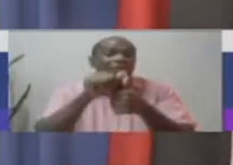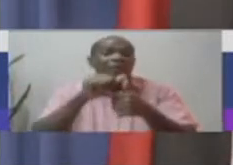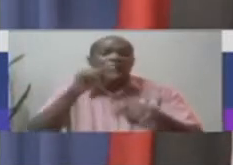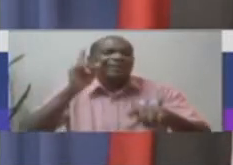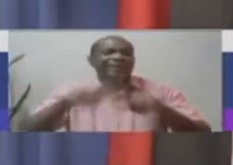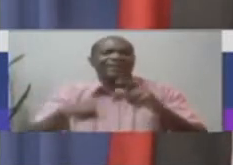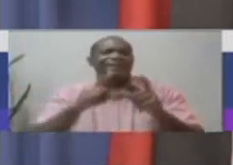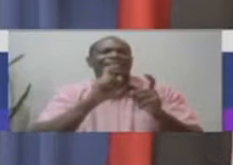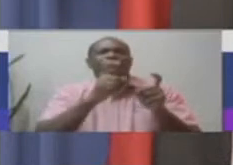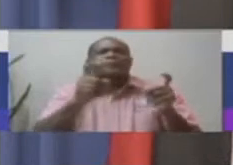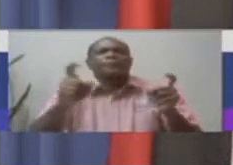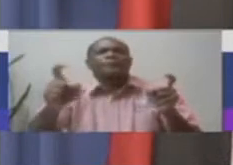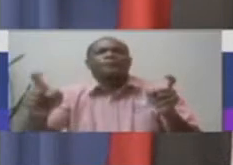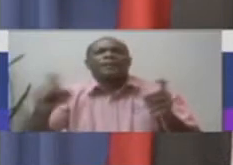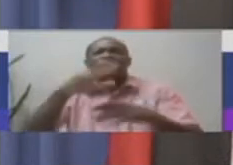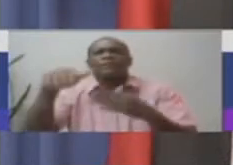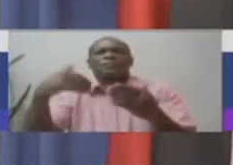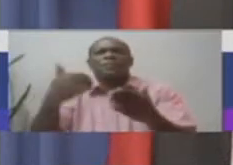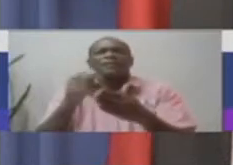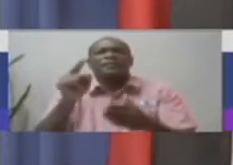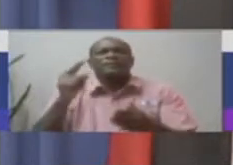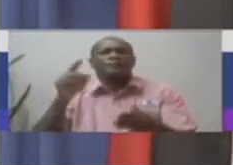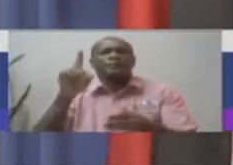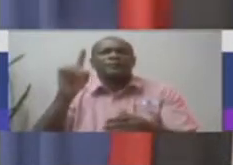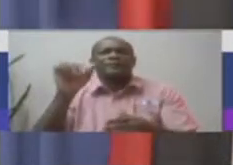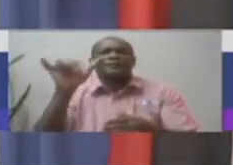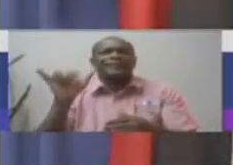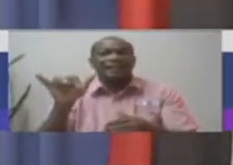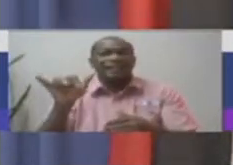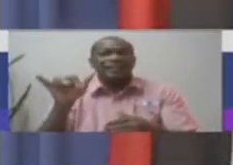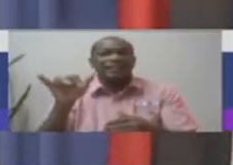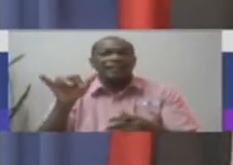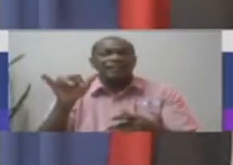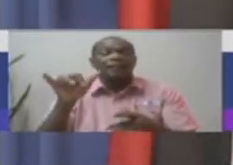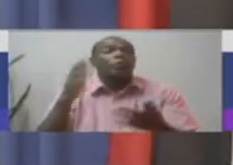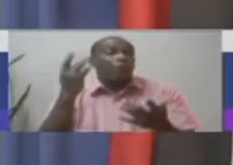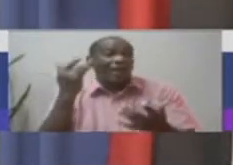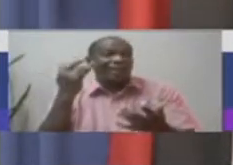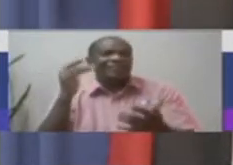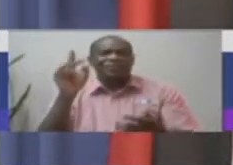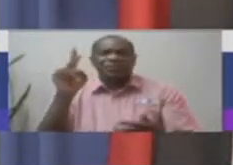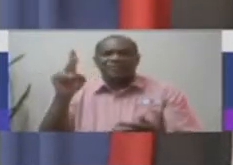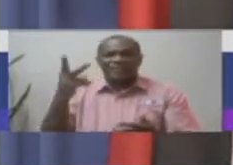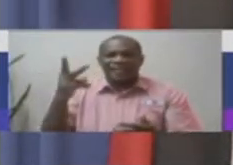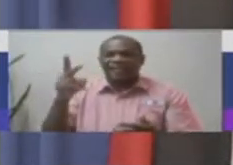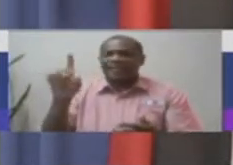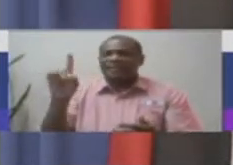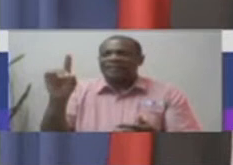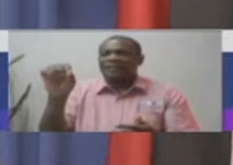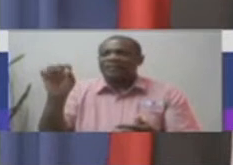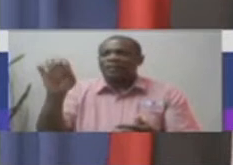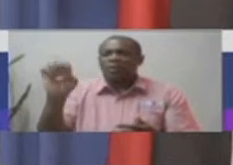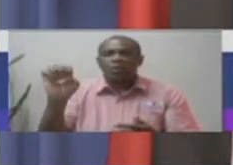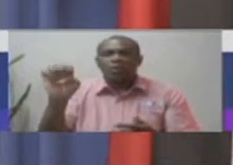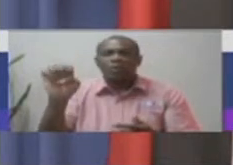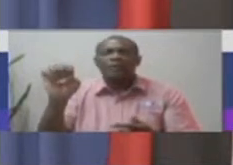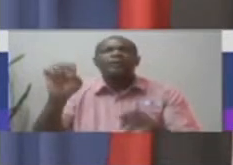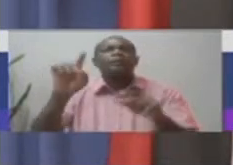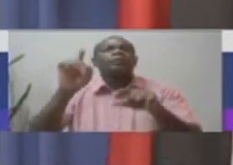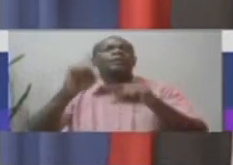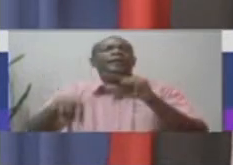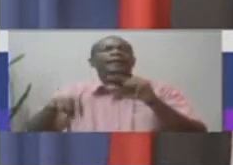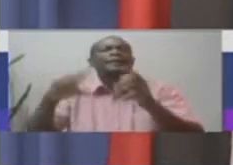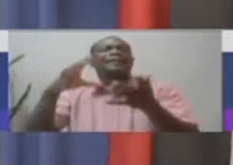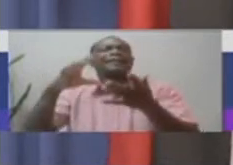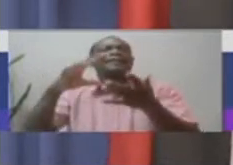becomes due at a period of time after you had your first dose. So those persons who had their first dose earlier,